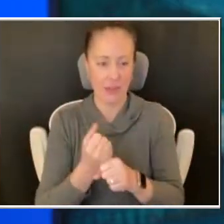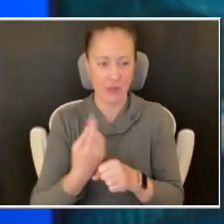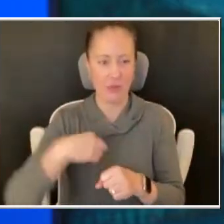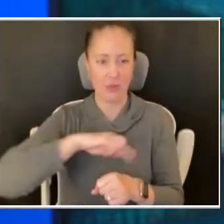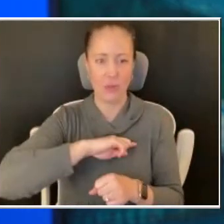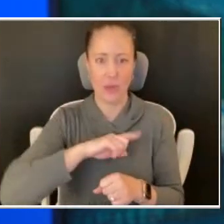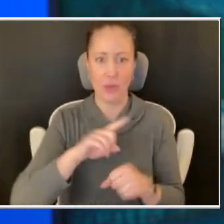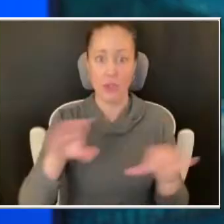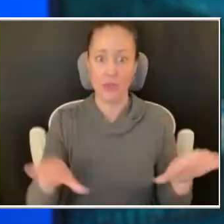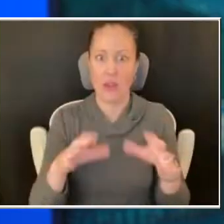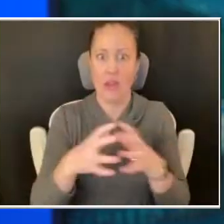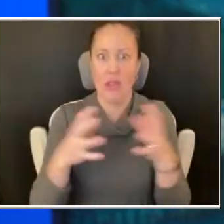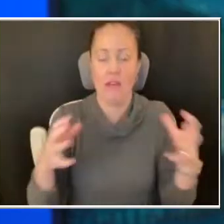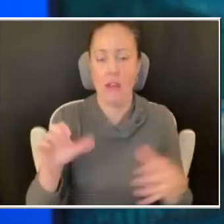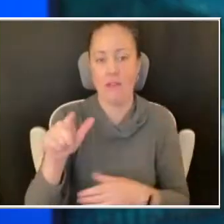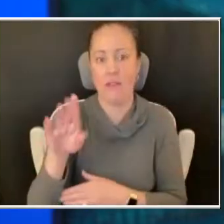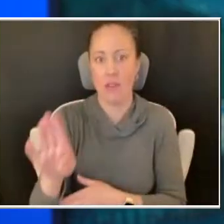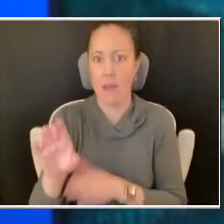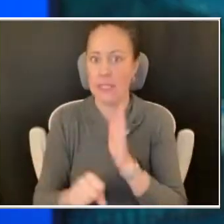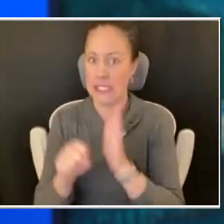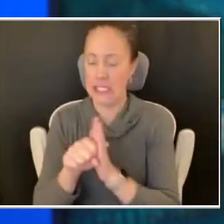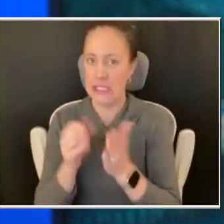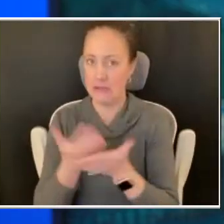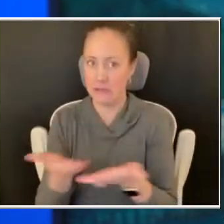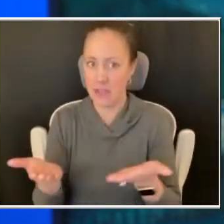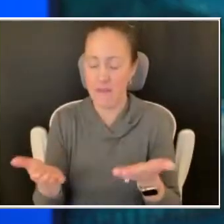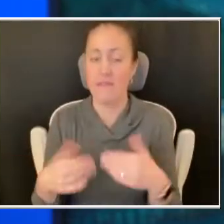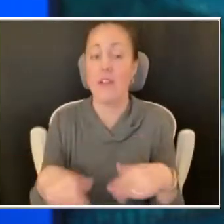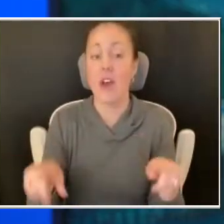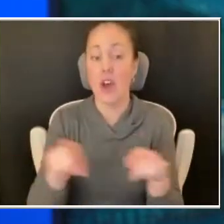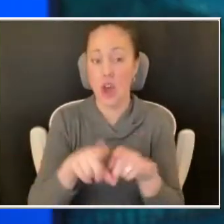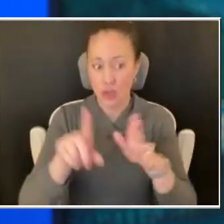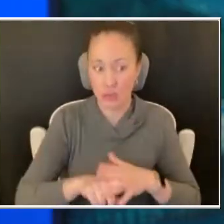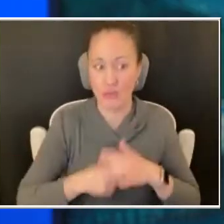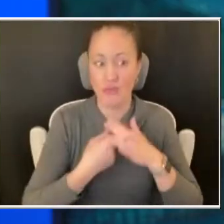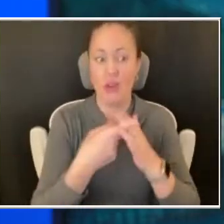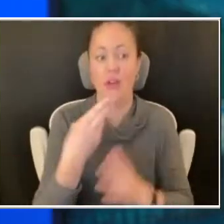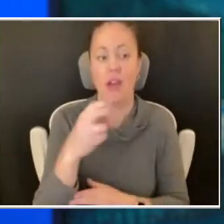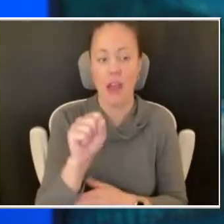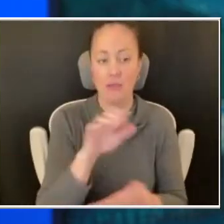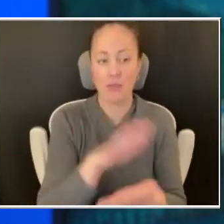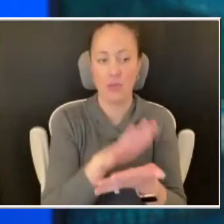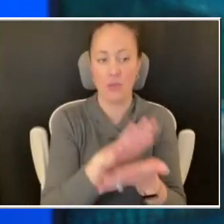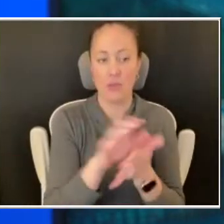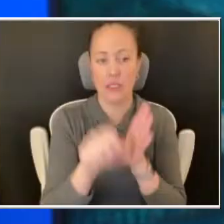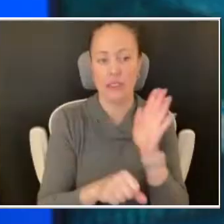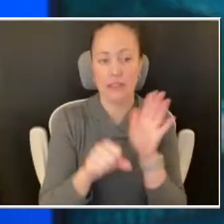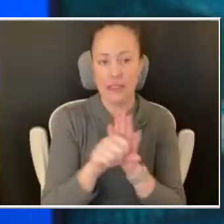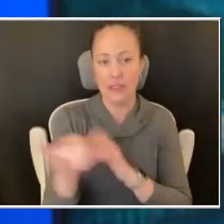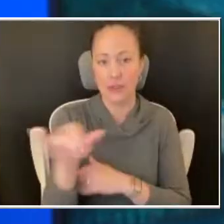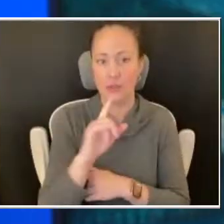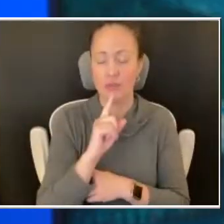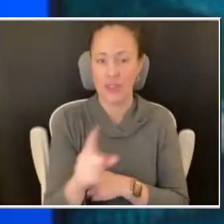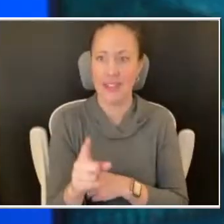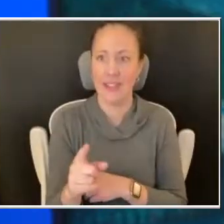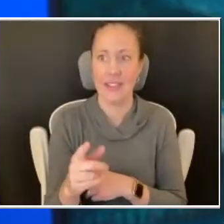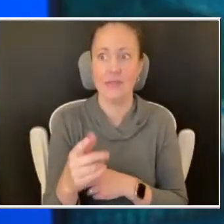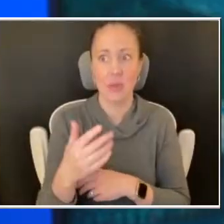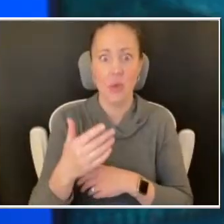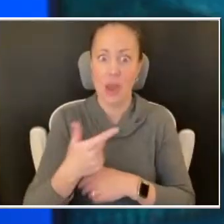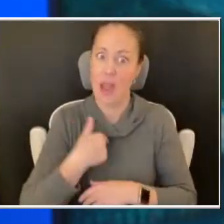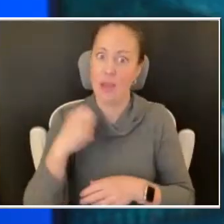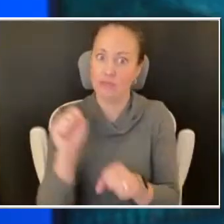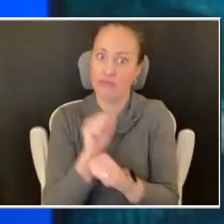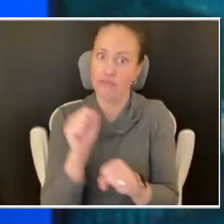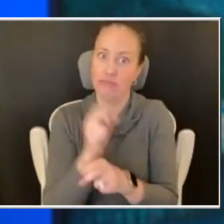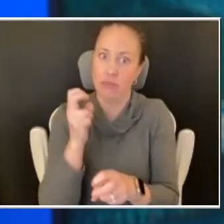stuff, so we were finishing out our club season, but we were also going into our high school season, and so kind of then I was really kind of hitting it hard, and my